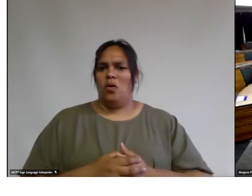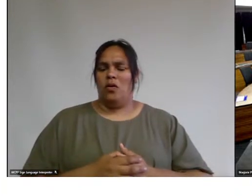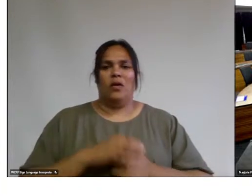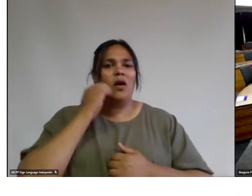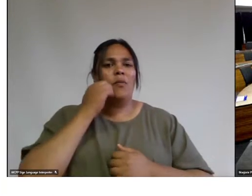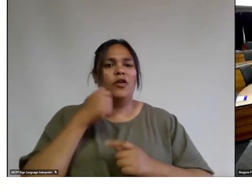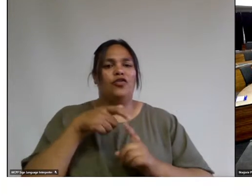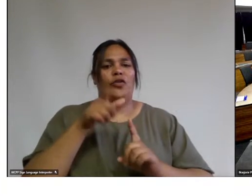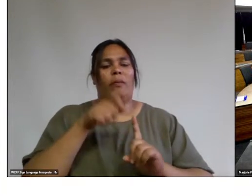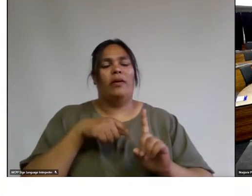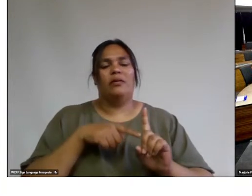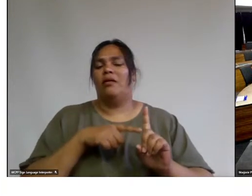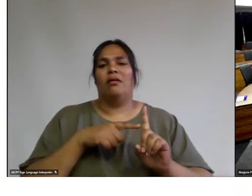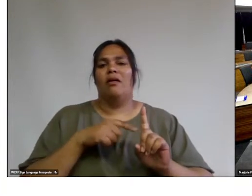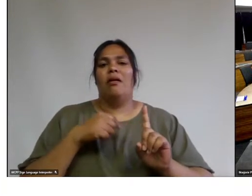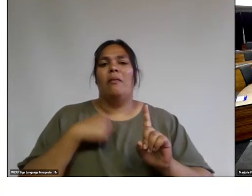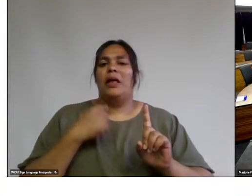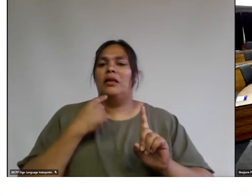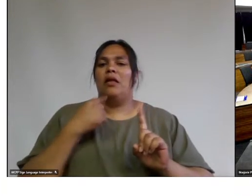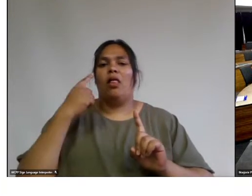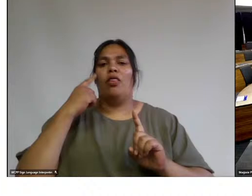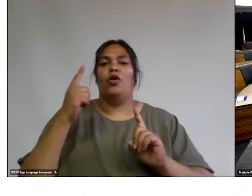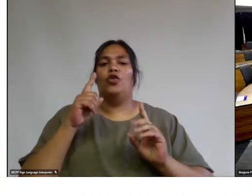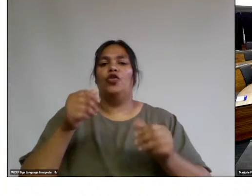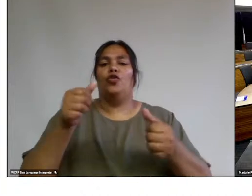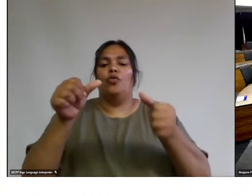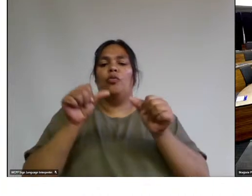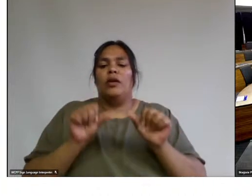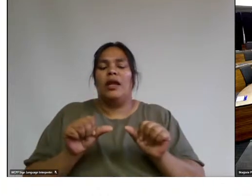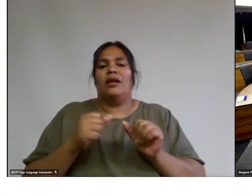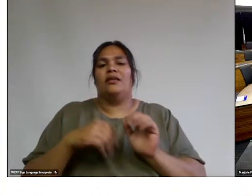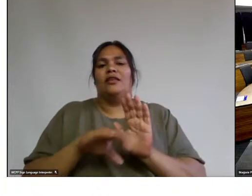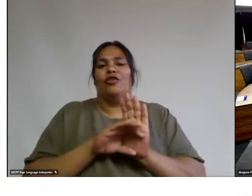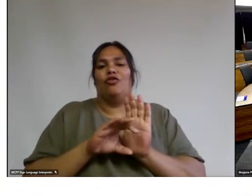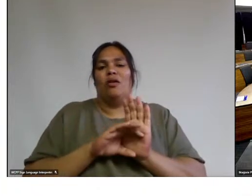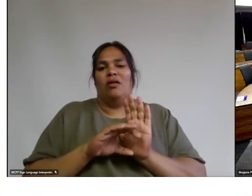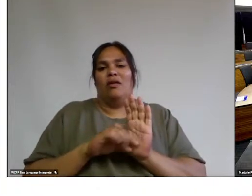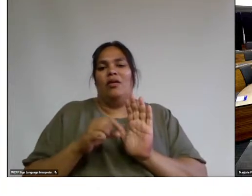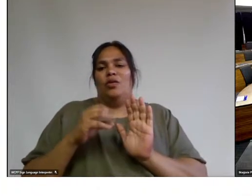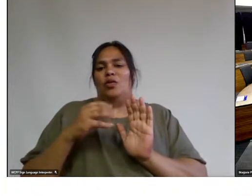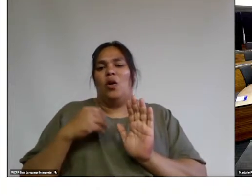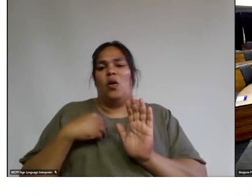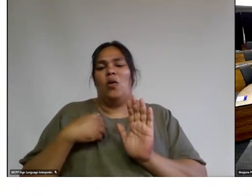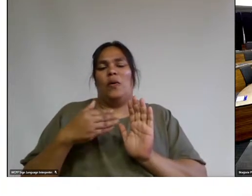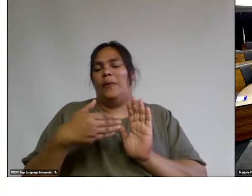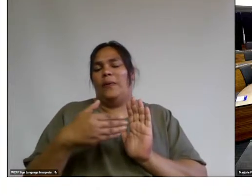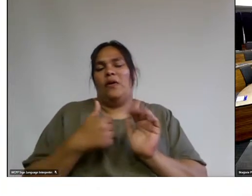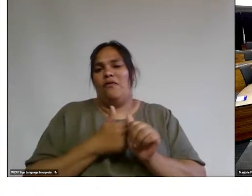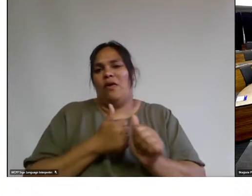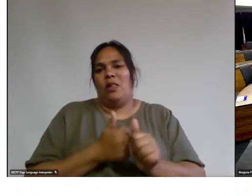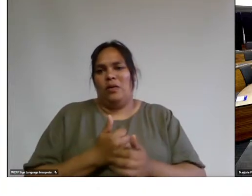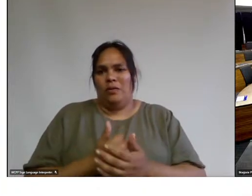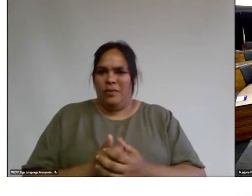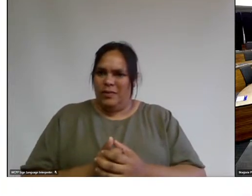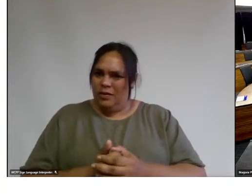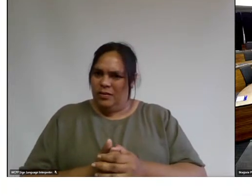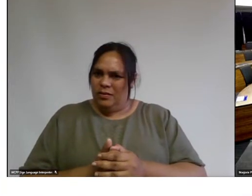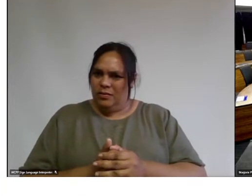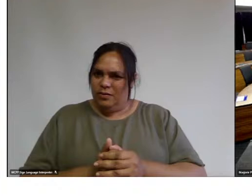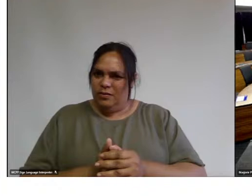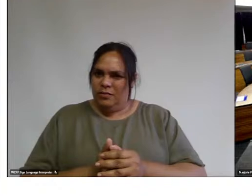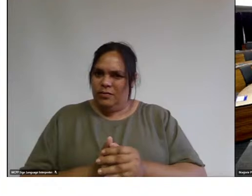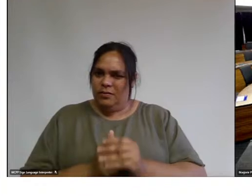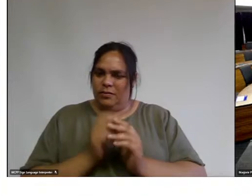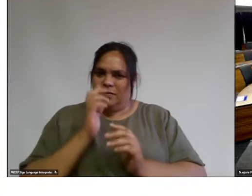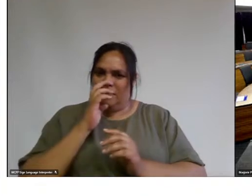Apologies, Chair. I was saying I thought you had moved to the next section, so I don't have a follow-up. I'll be moving there now. I'll be moving there